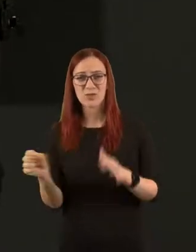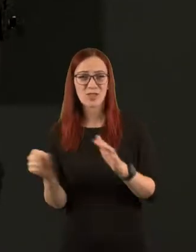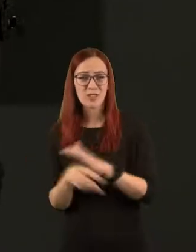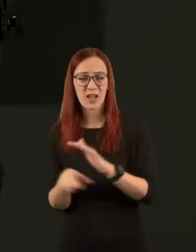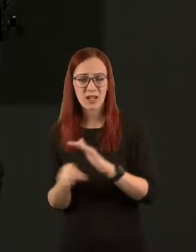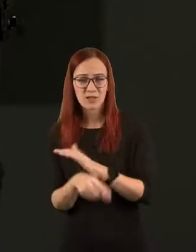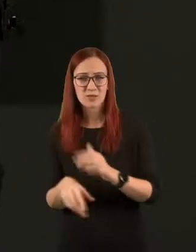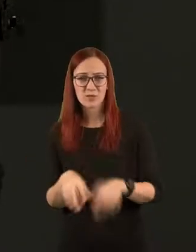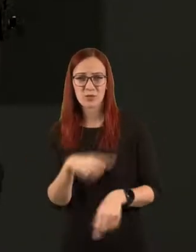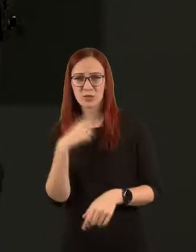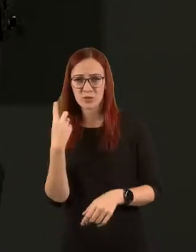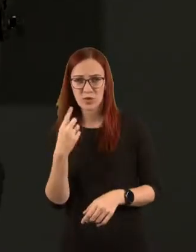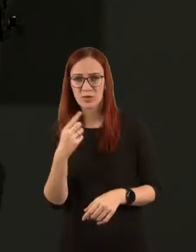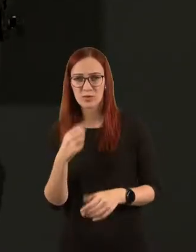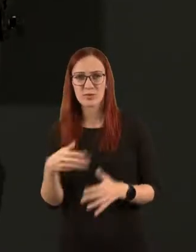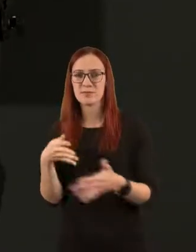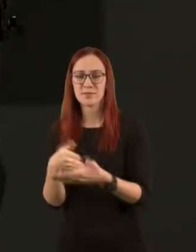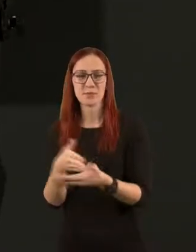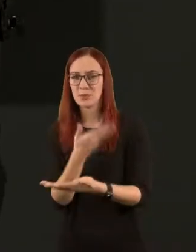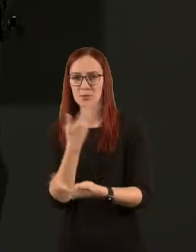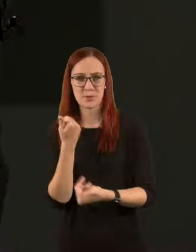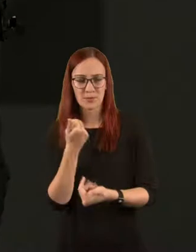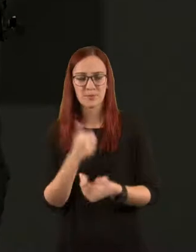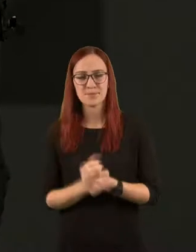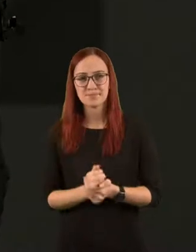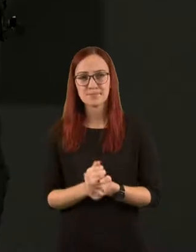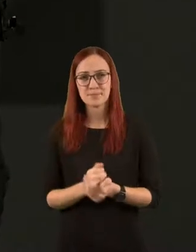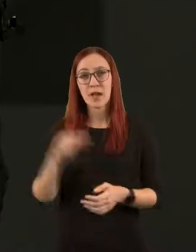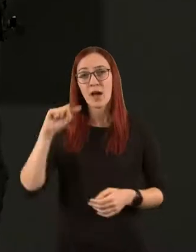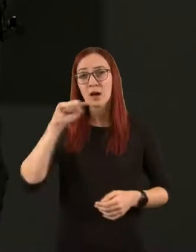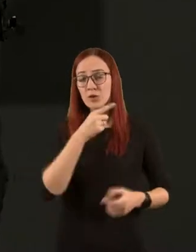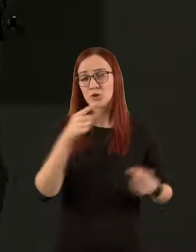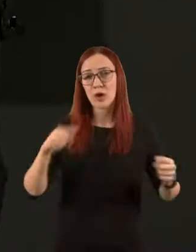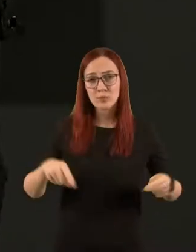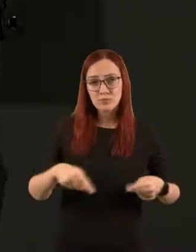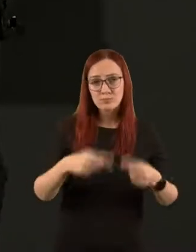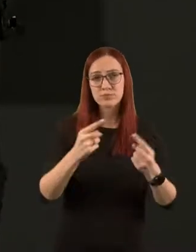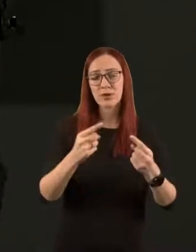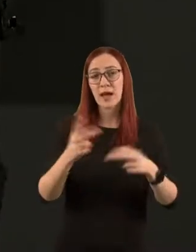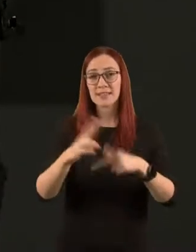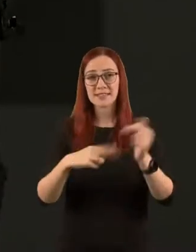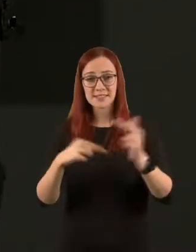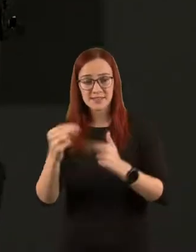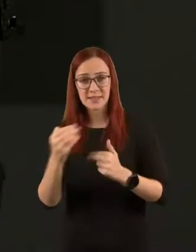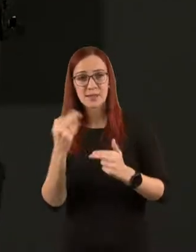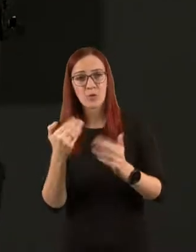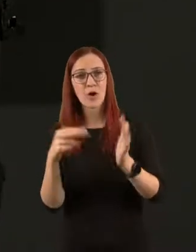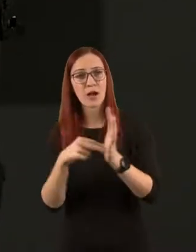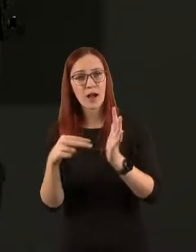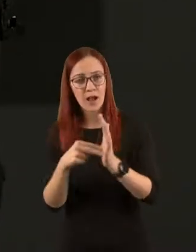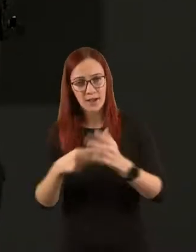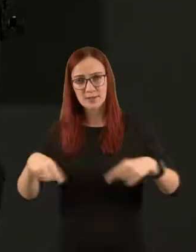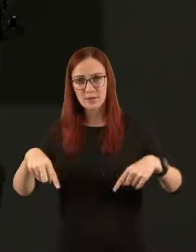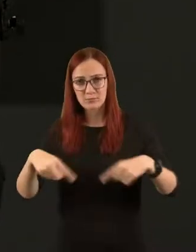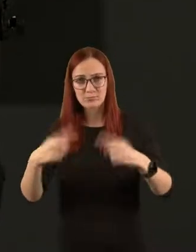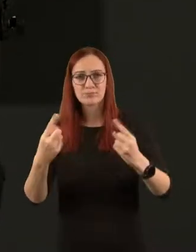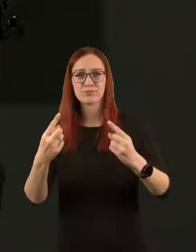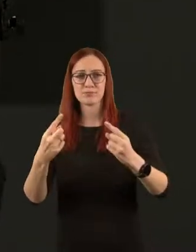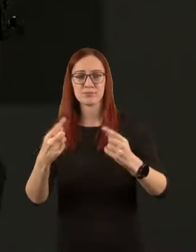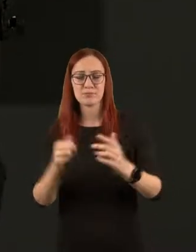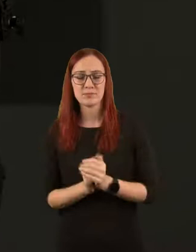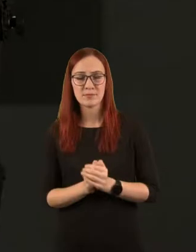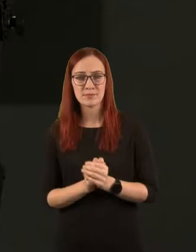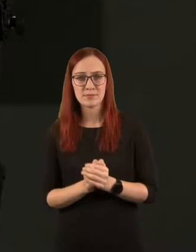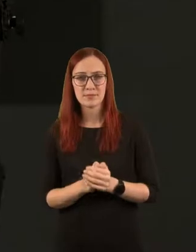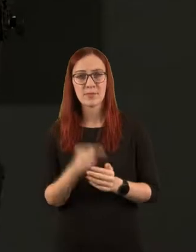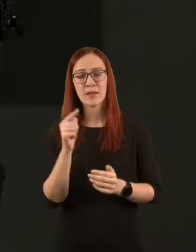situation when we are prohibiting the use of certain organic fertilizers, but we are allowing the use of